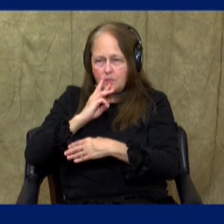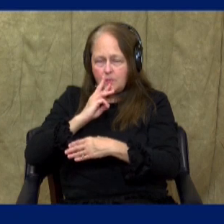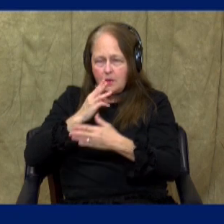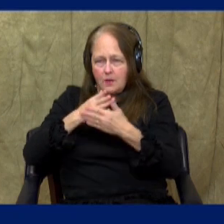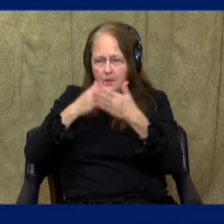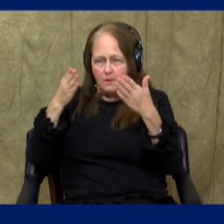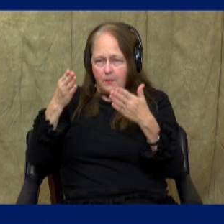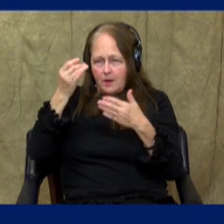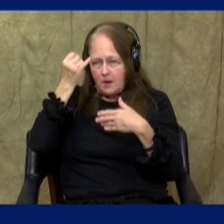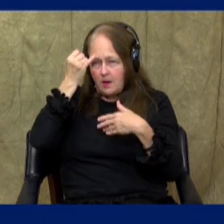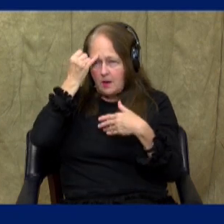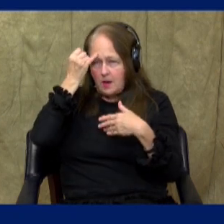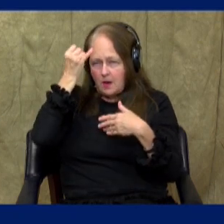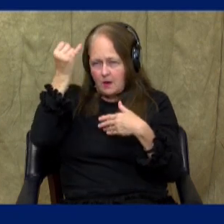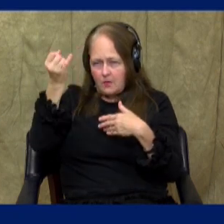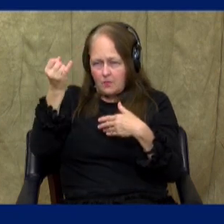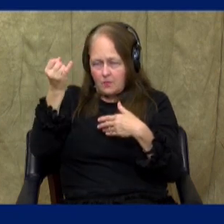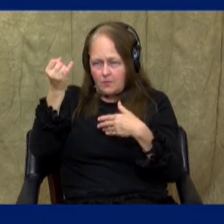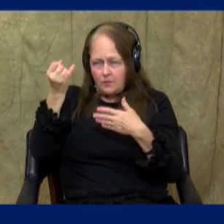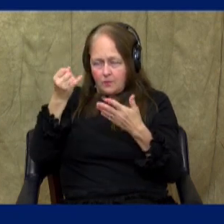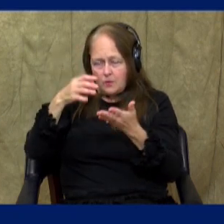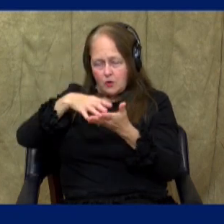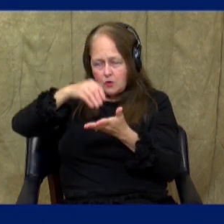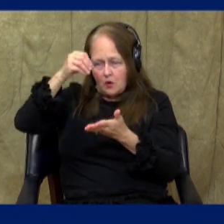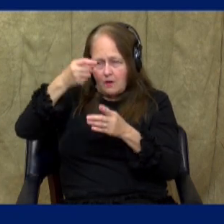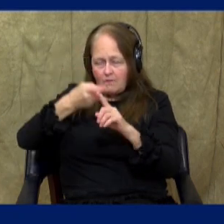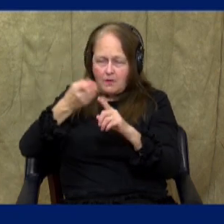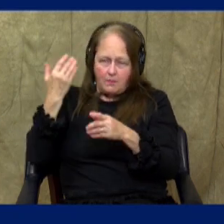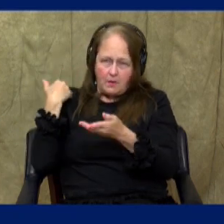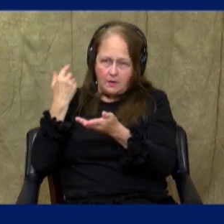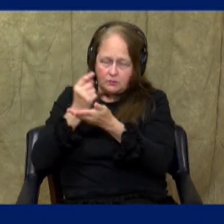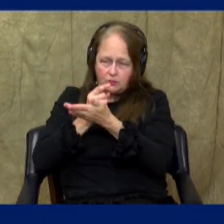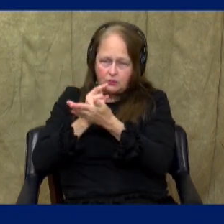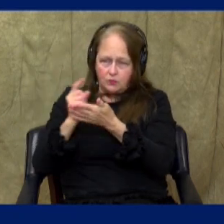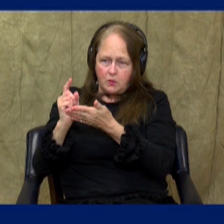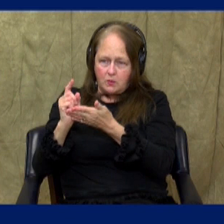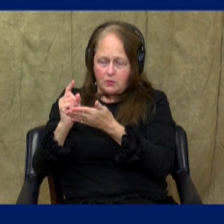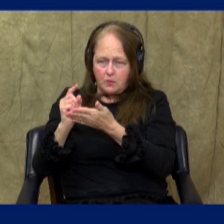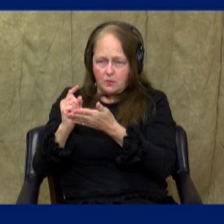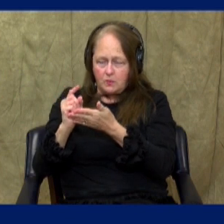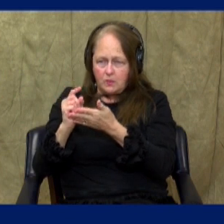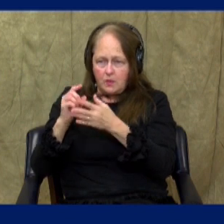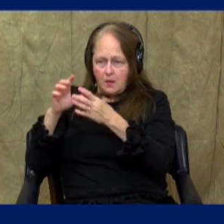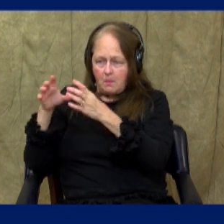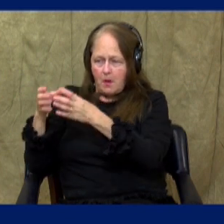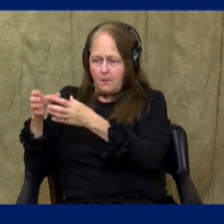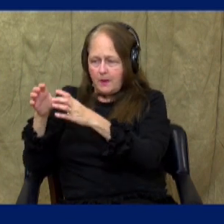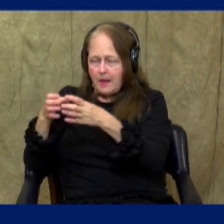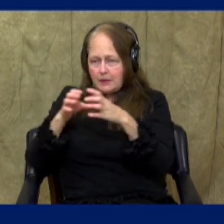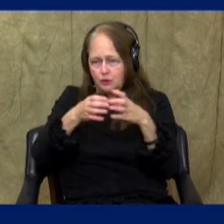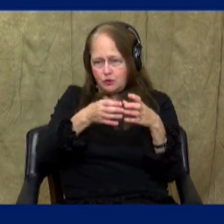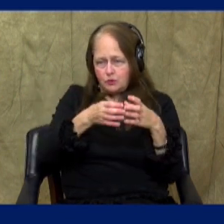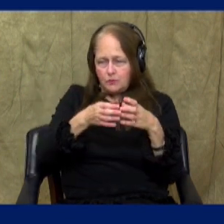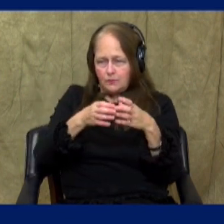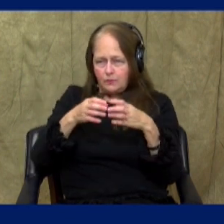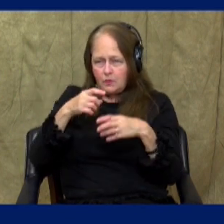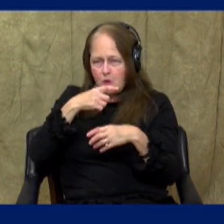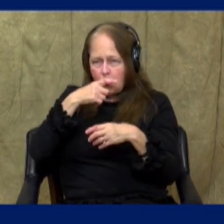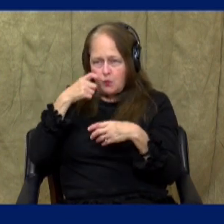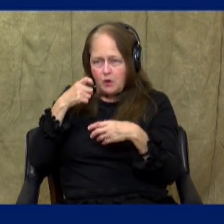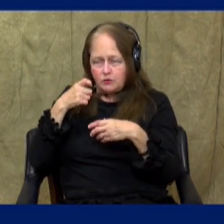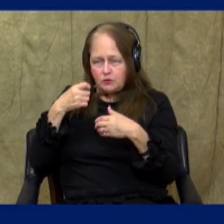So what's the big idea? Let's compare this maybe to what we learned from last week's population density map. Remember the map of Russia